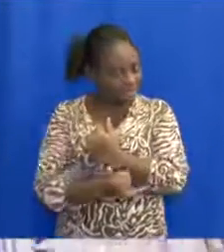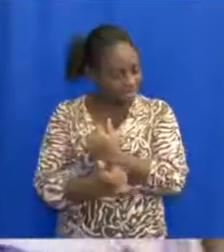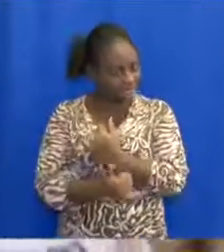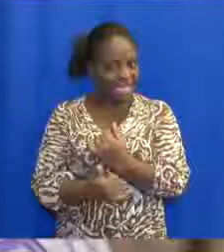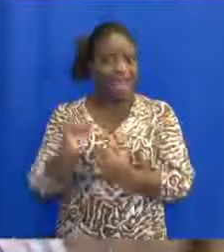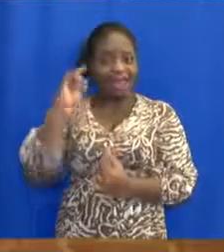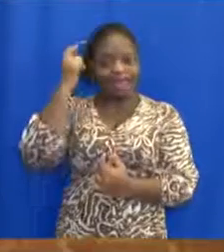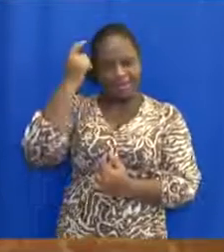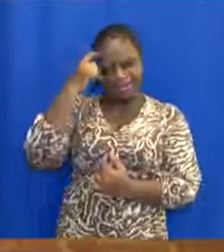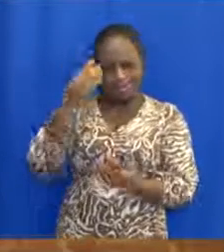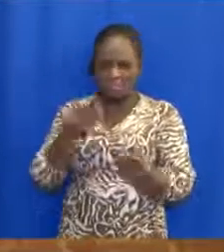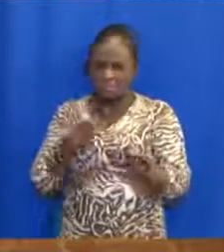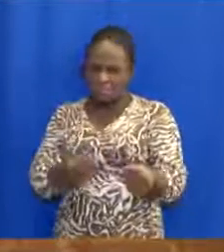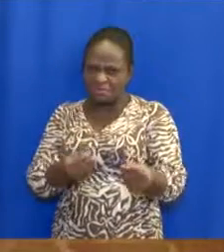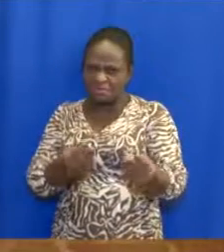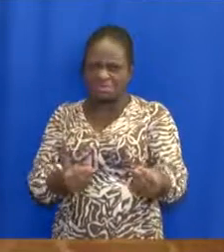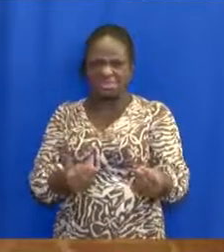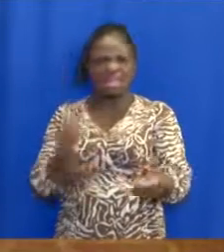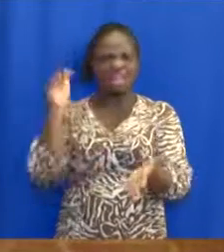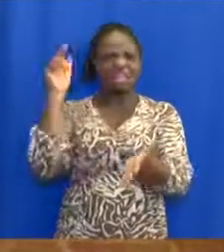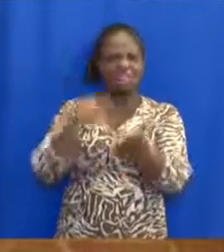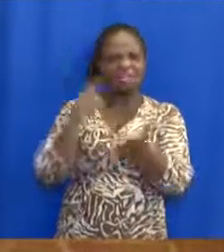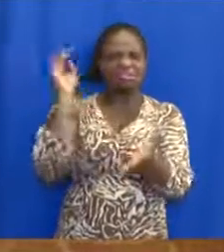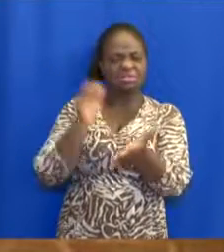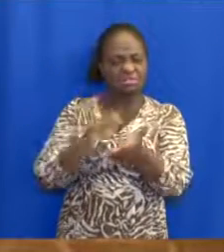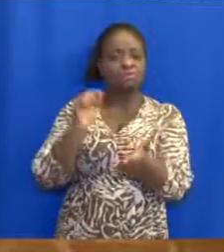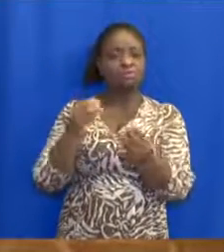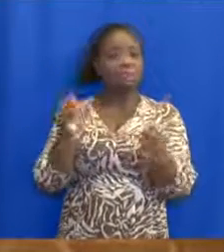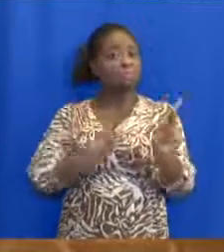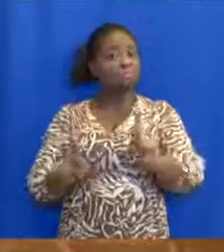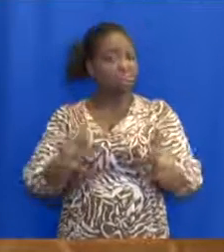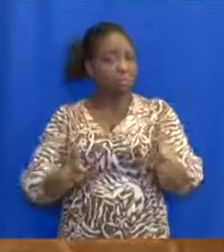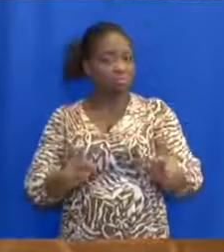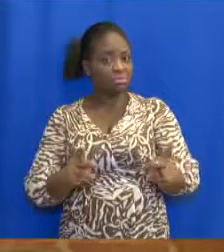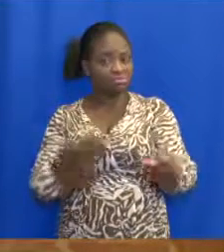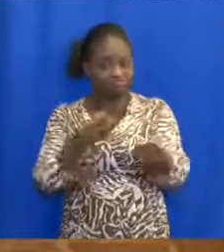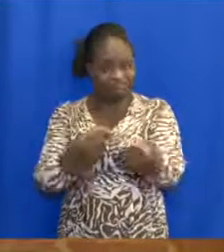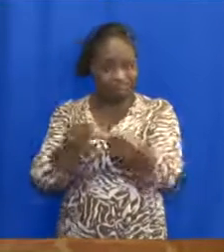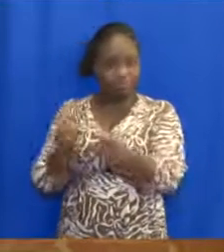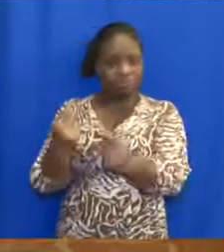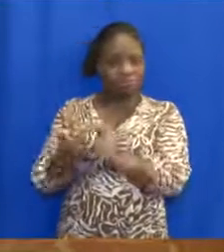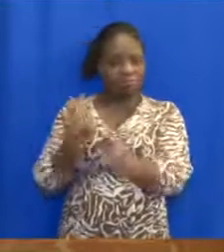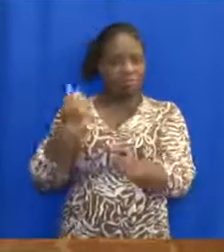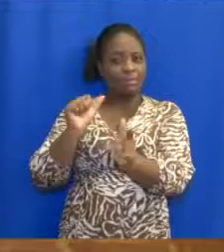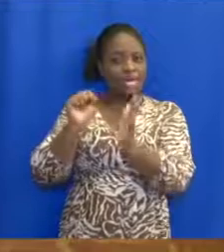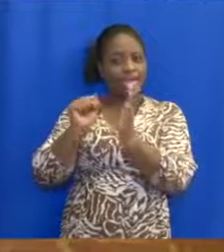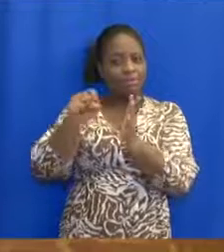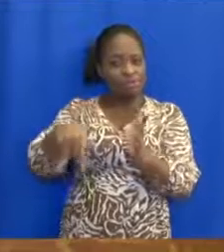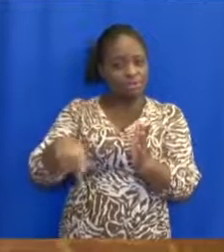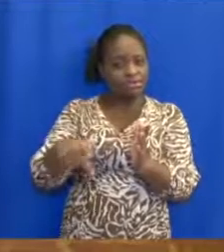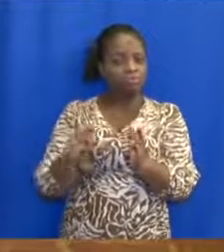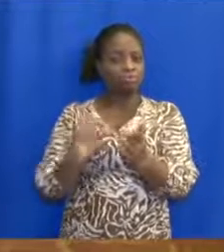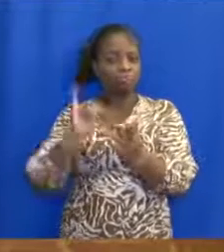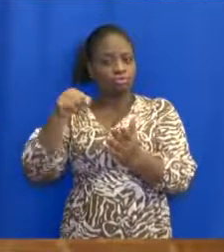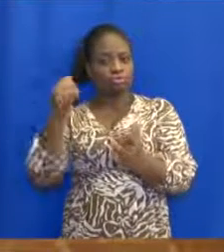Government was able to feed thousands of our people during the period of the lockdown. From April to June,